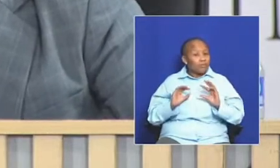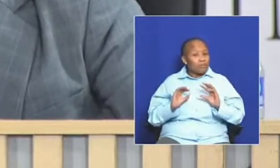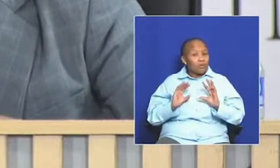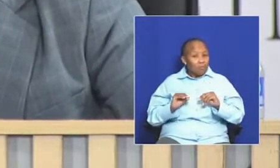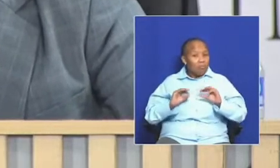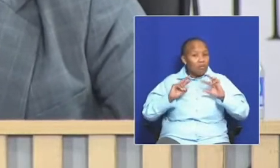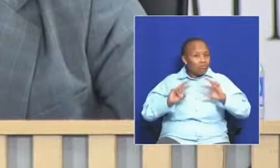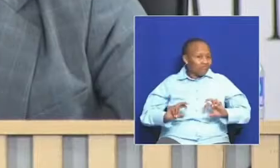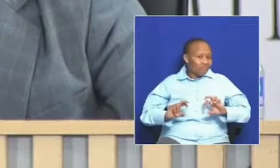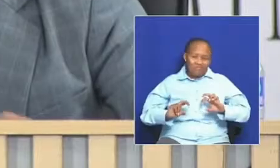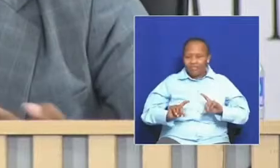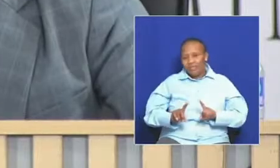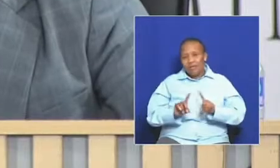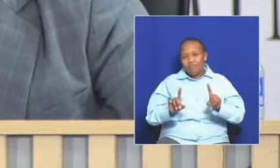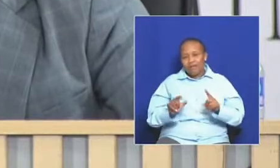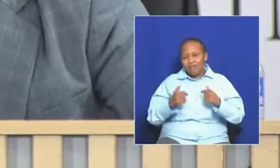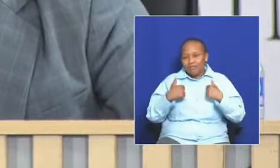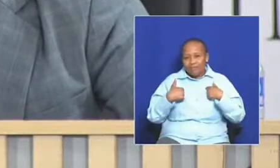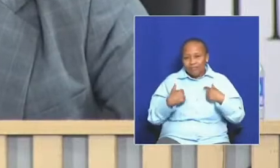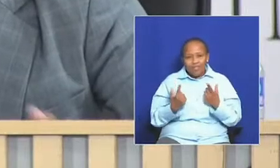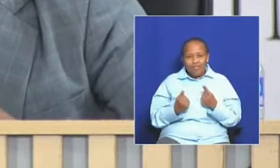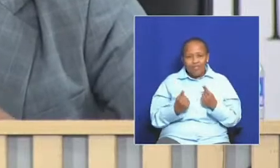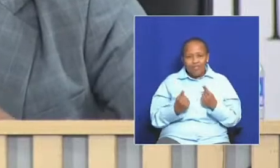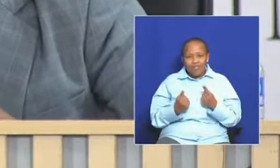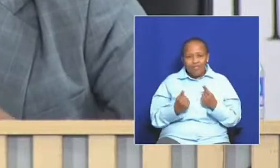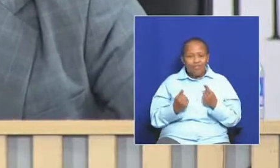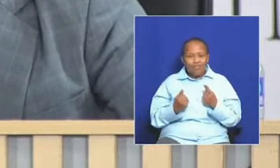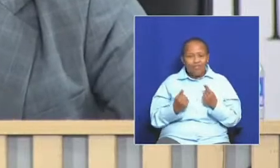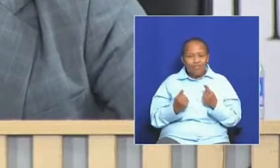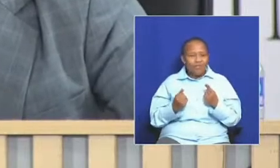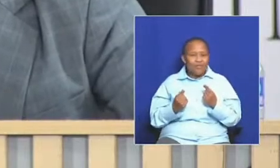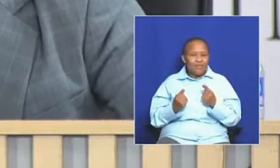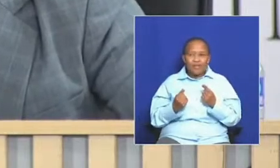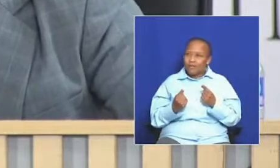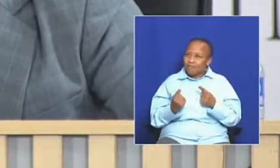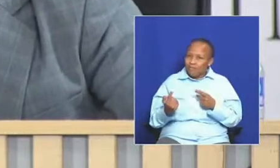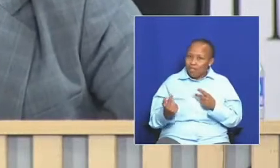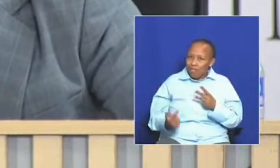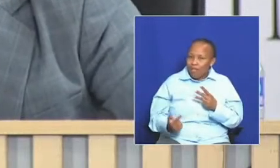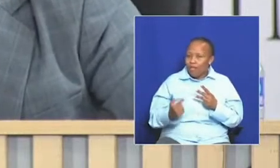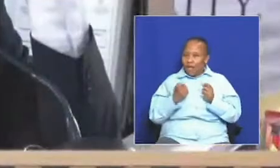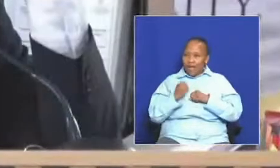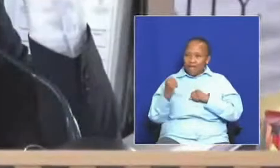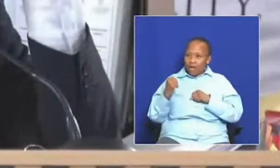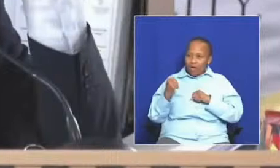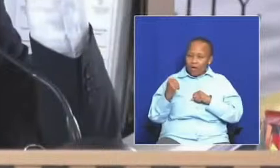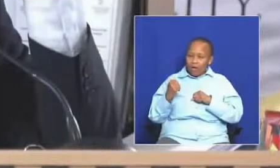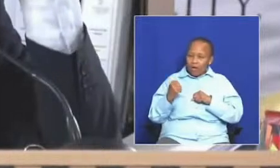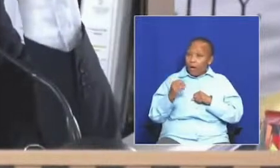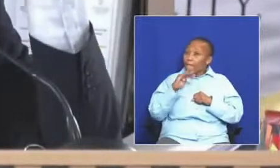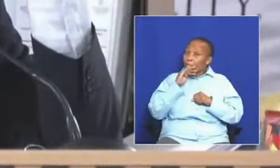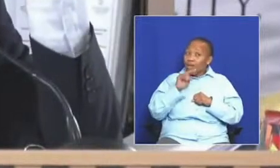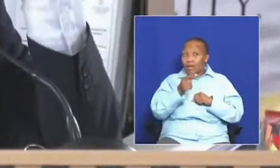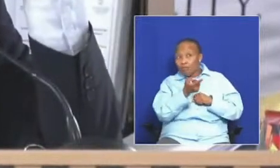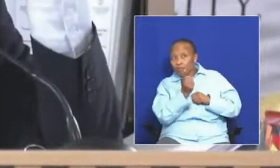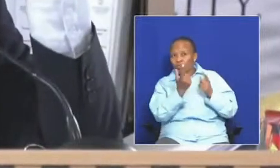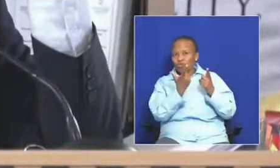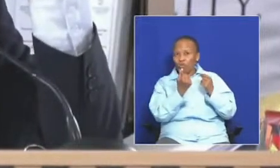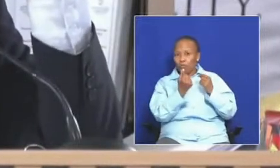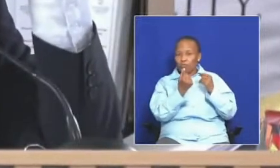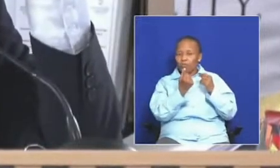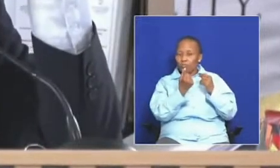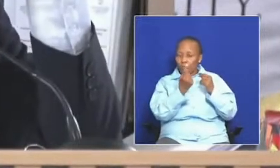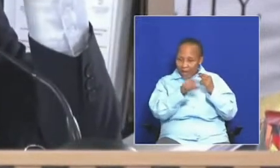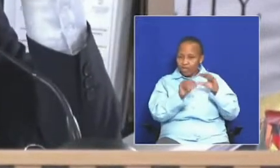this, it does not mean now they must stop investigating. No, we're not directing SIU to stop, just trying to